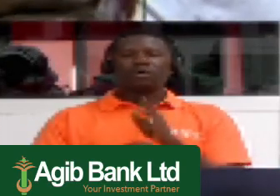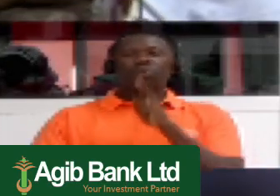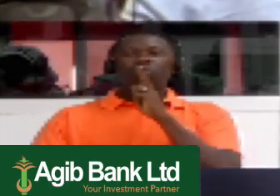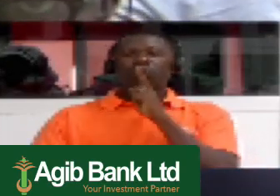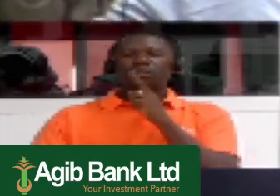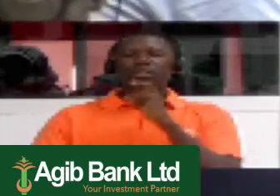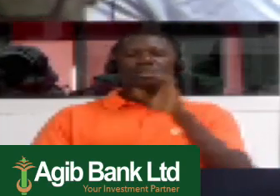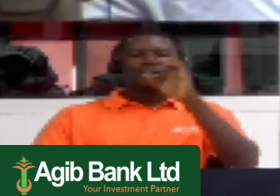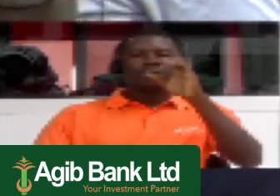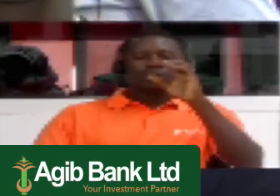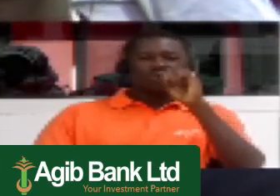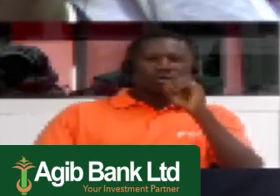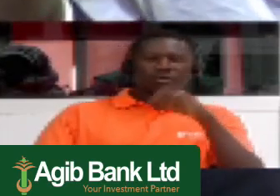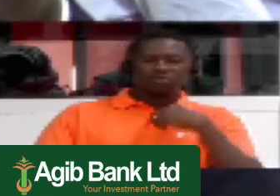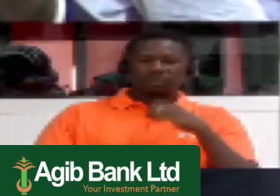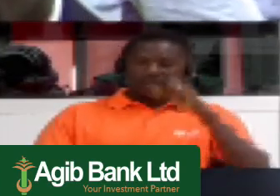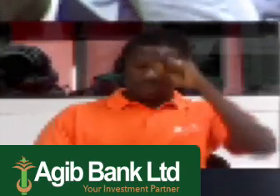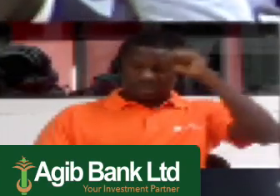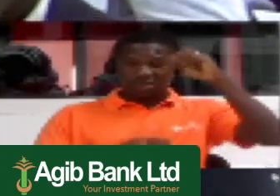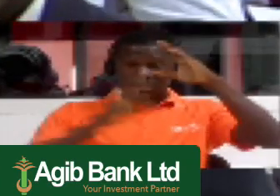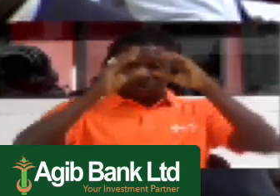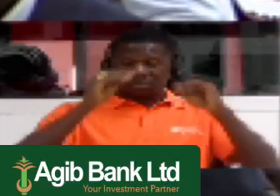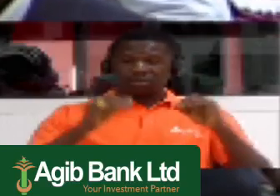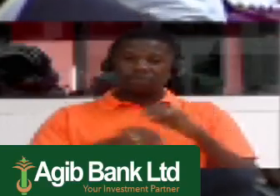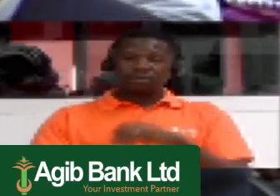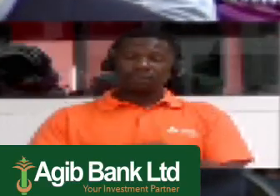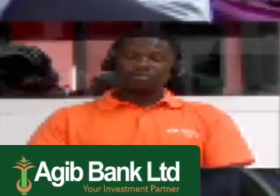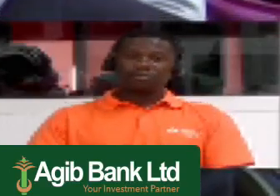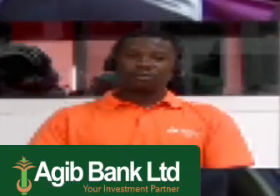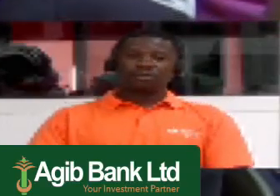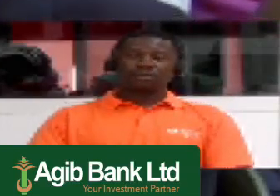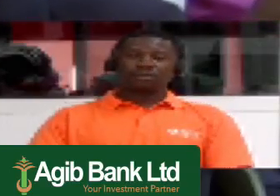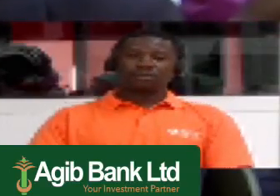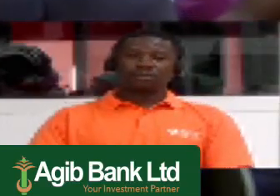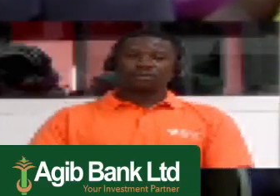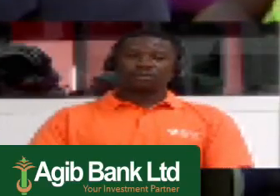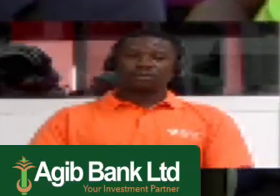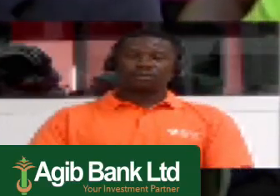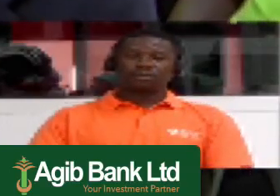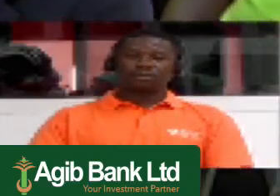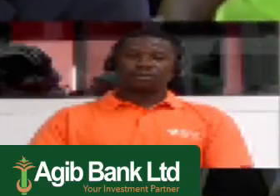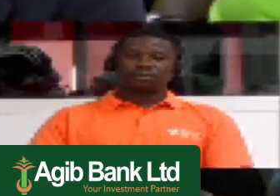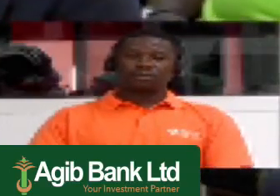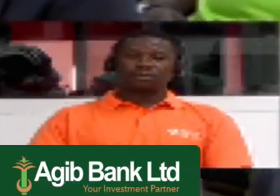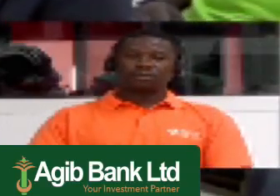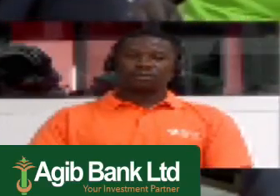who was the CEO of the State Guard? Ako tembo jumalo State Guards la nyaton koti.